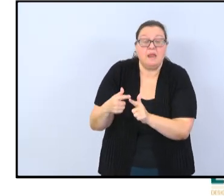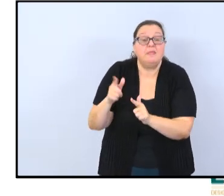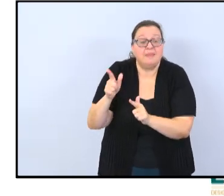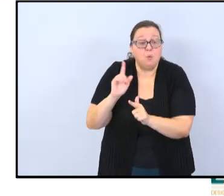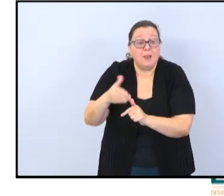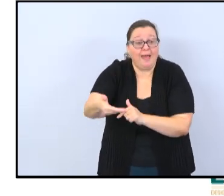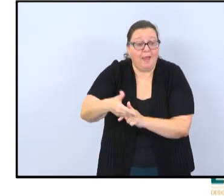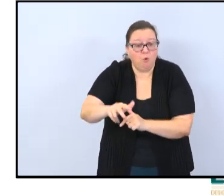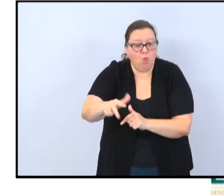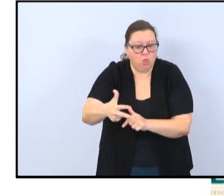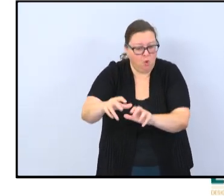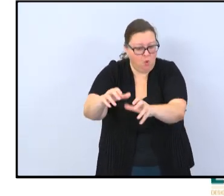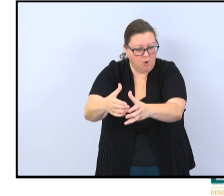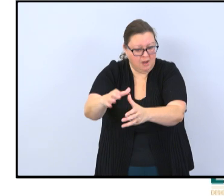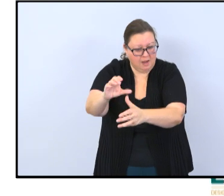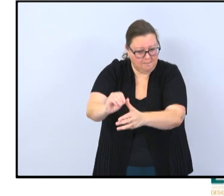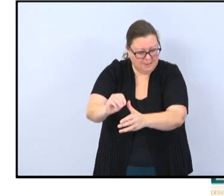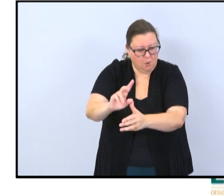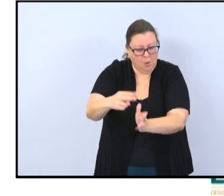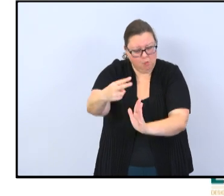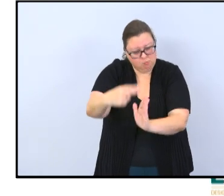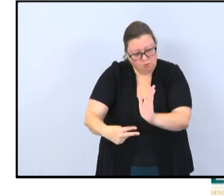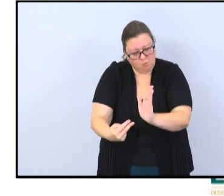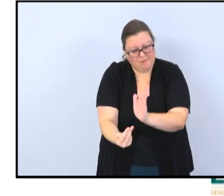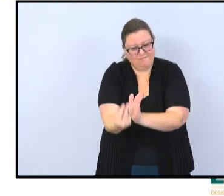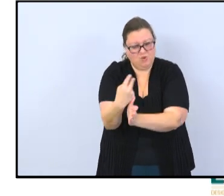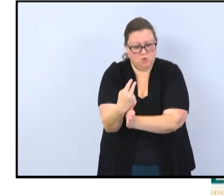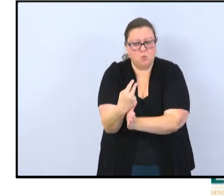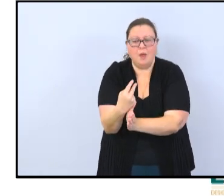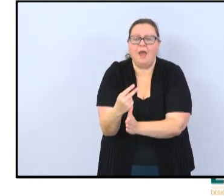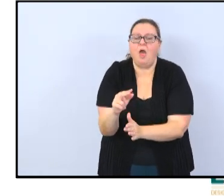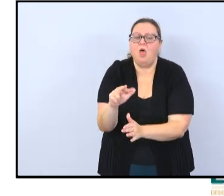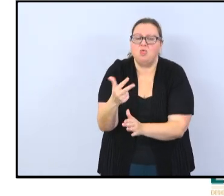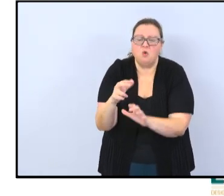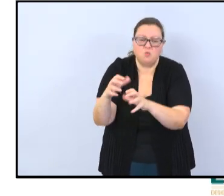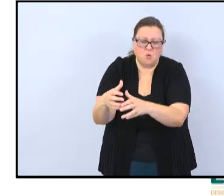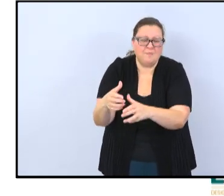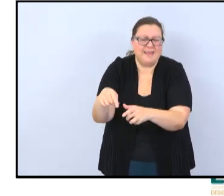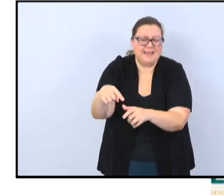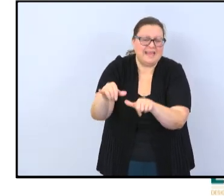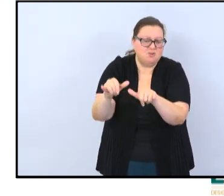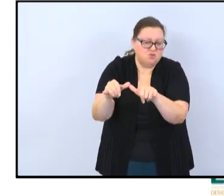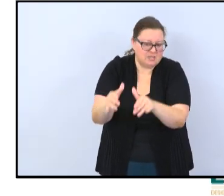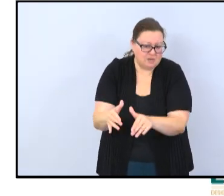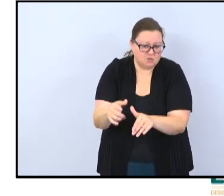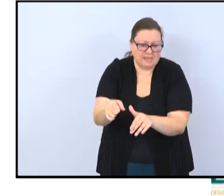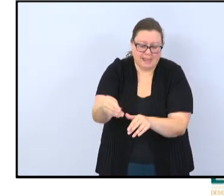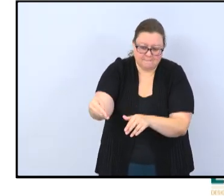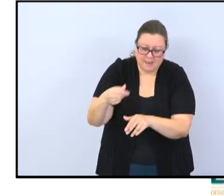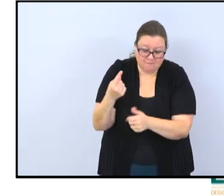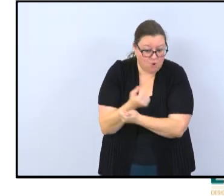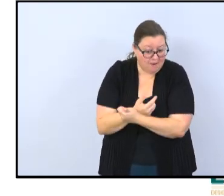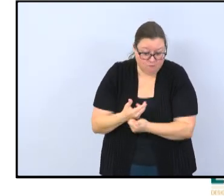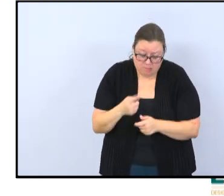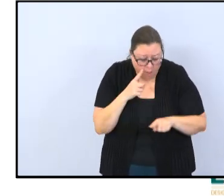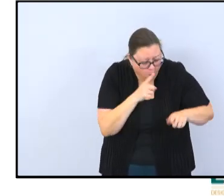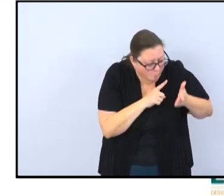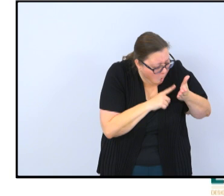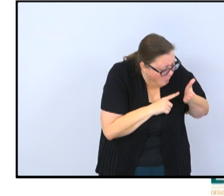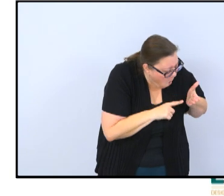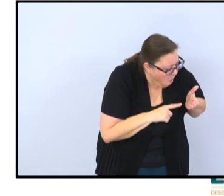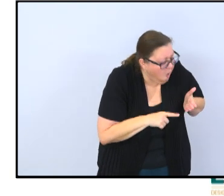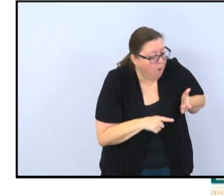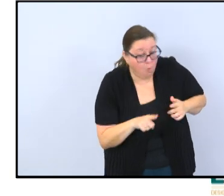process. All through this whole process, SECO uses third-party engineers that they pay to review everything that's done. Once